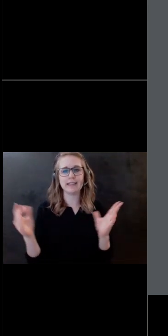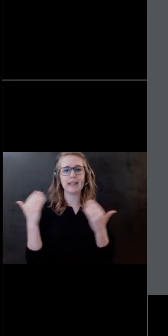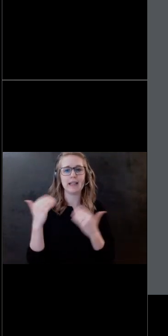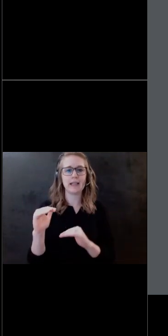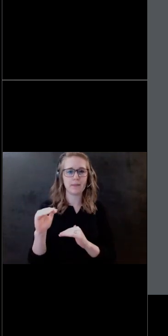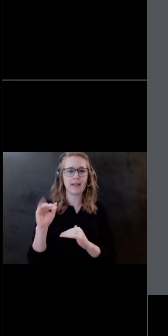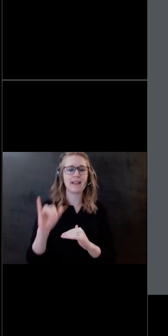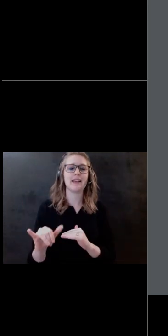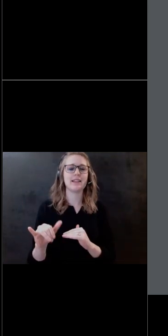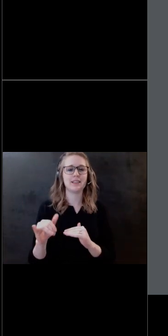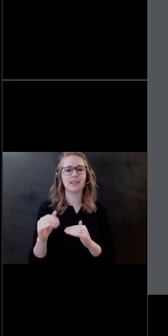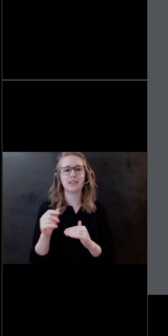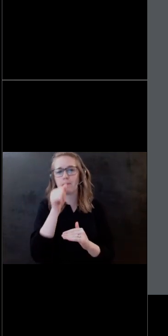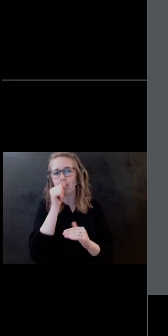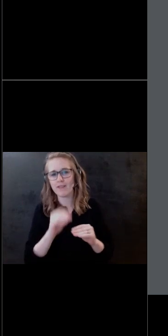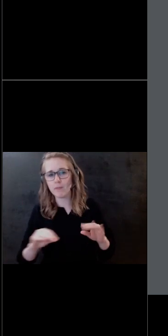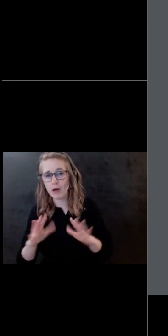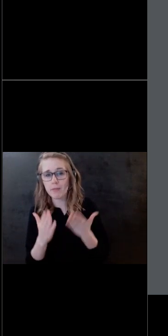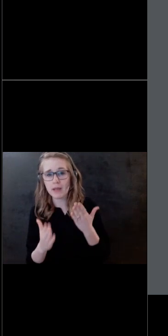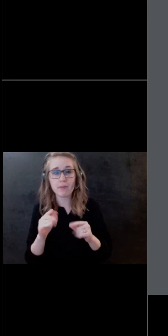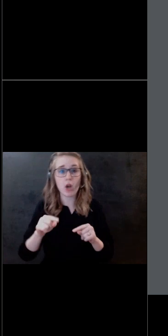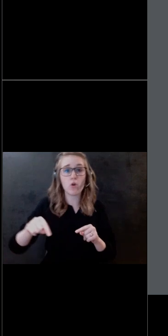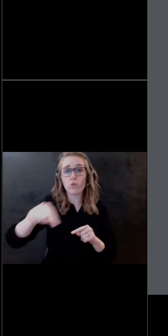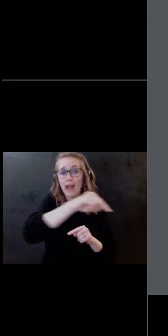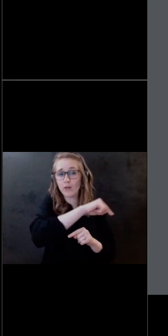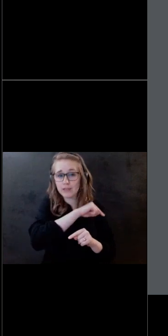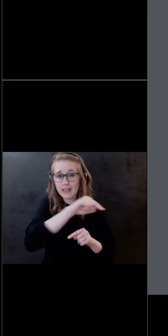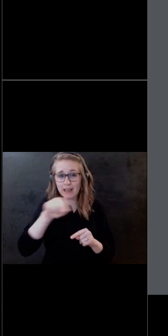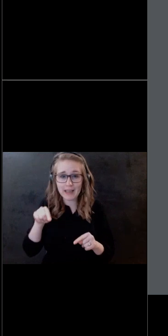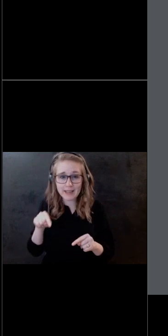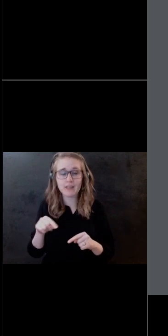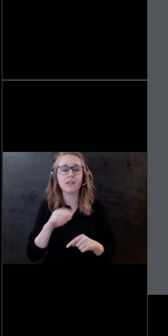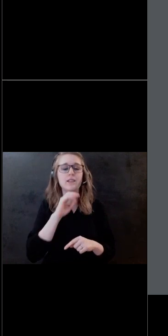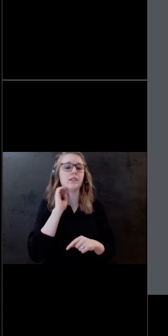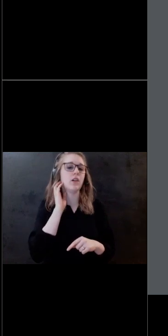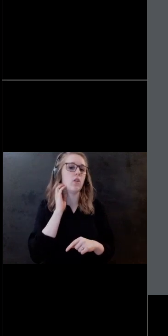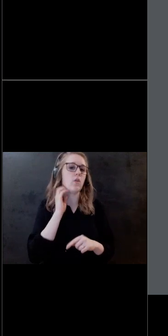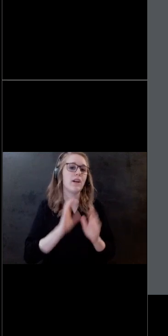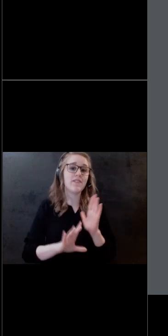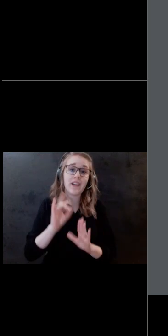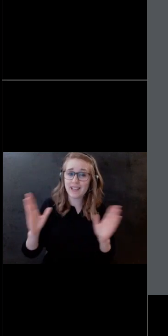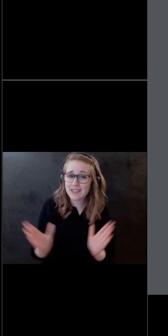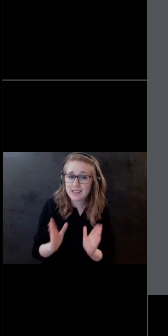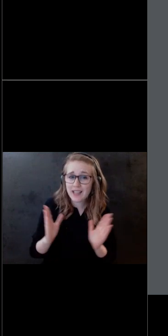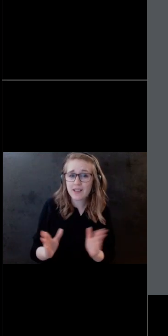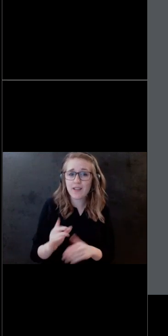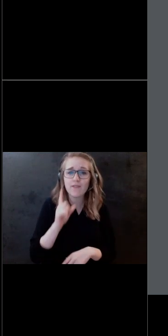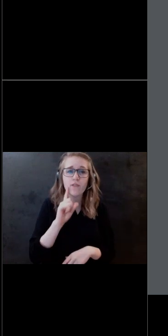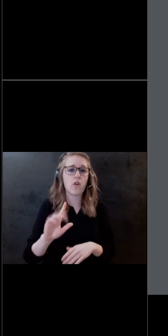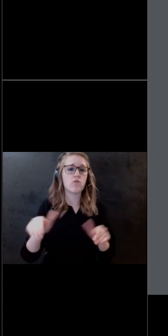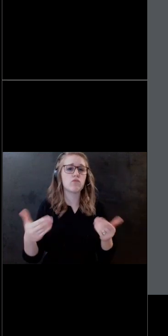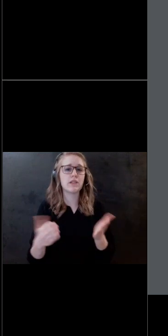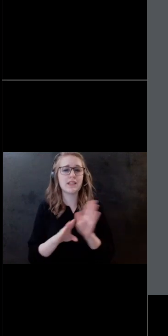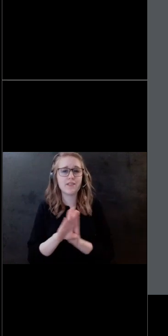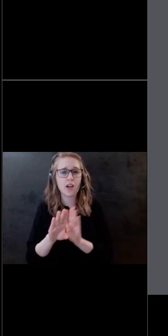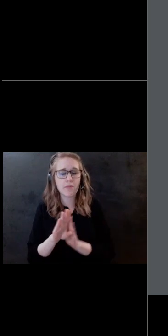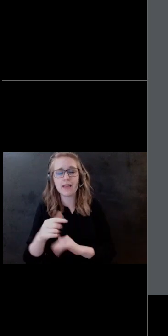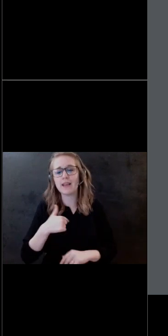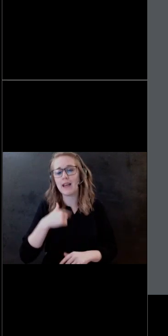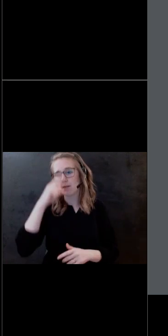private property, but maybe the property around it, or finding incentives for redevelopment. I do believe that there